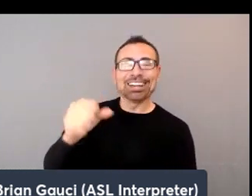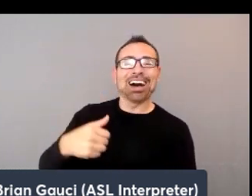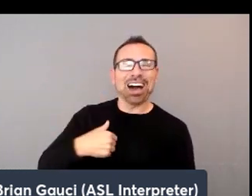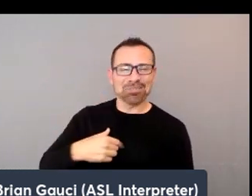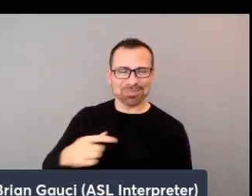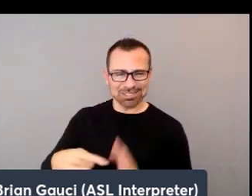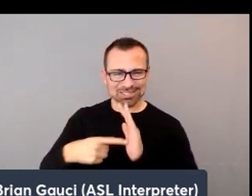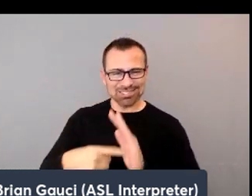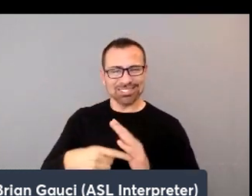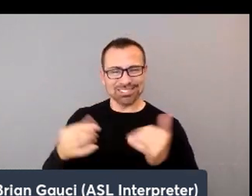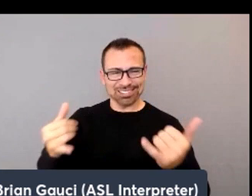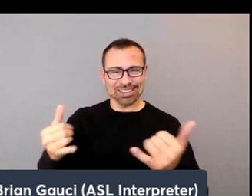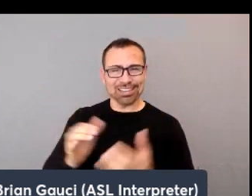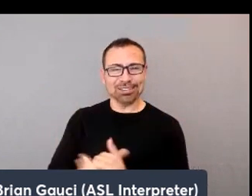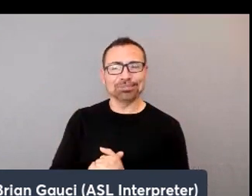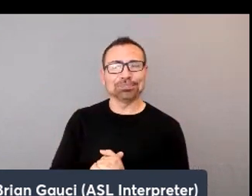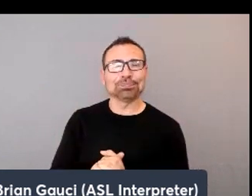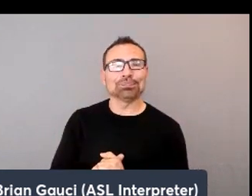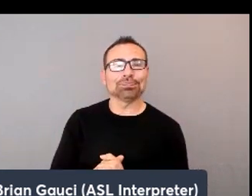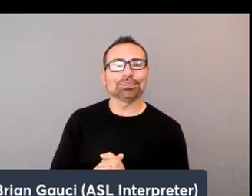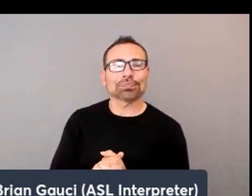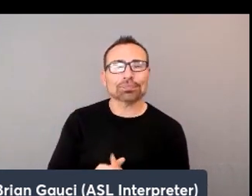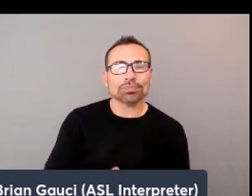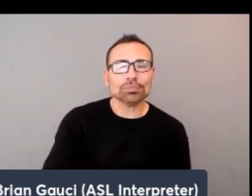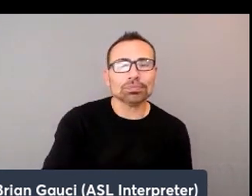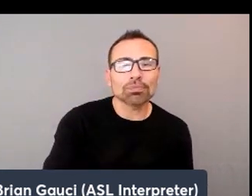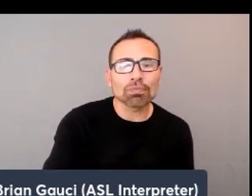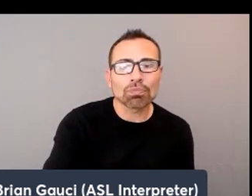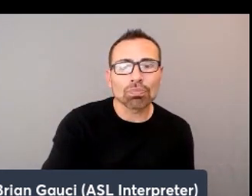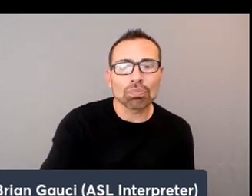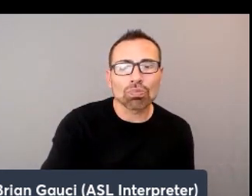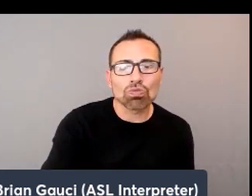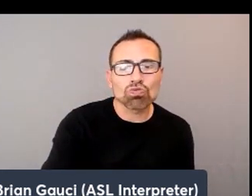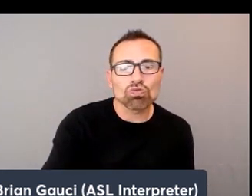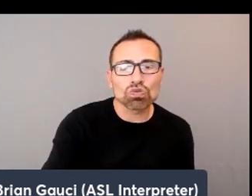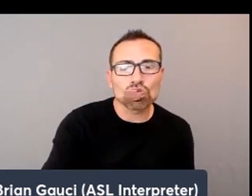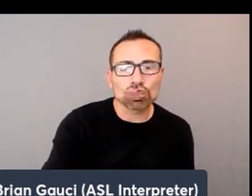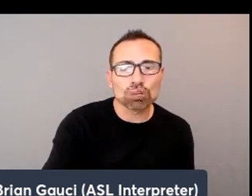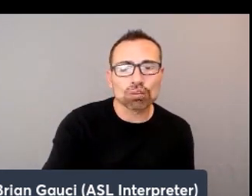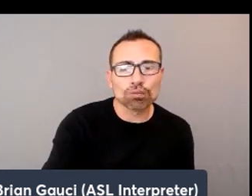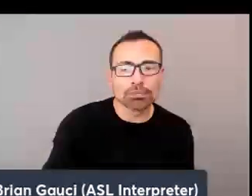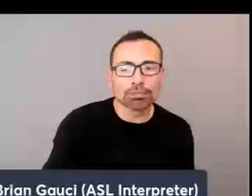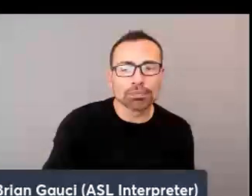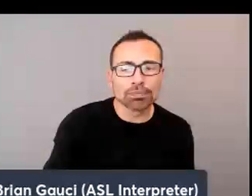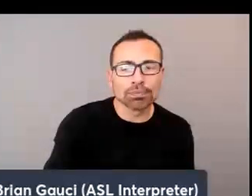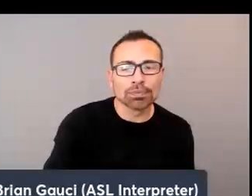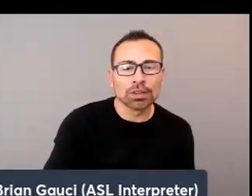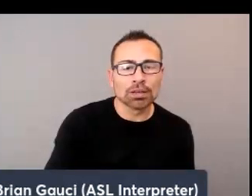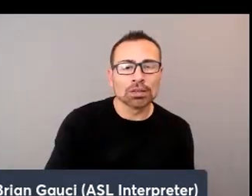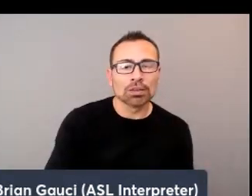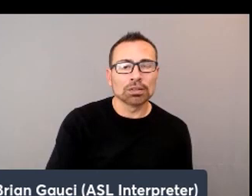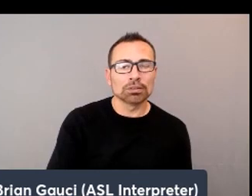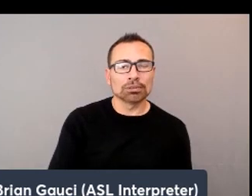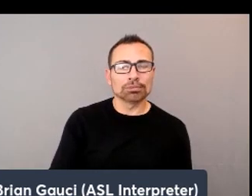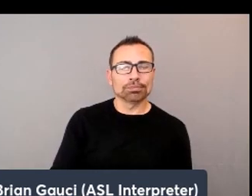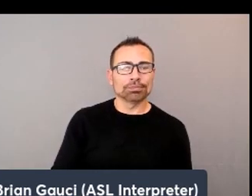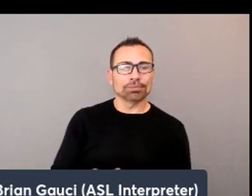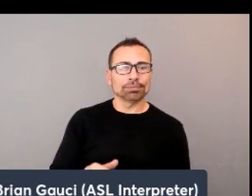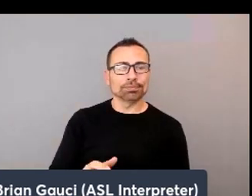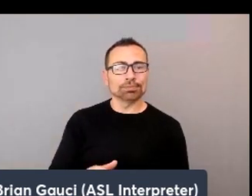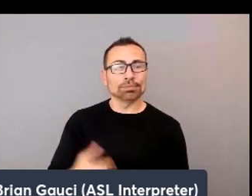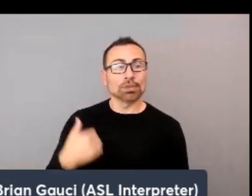now. Okay. All right. We can see your screen now. Awesome. Okay, so I am in